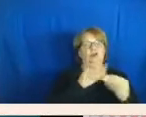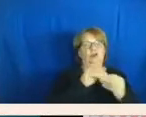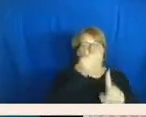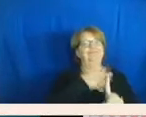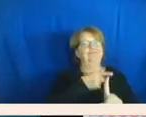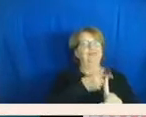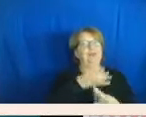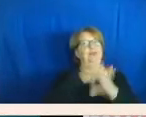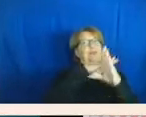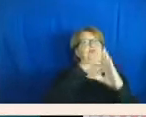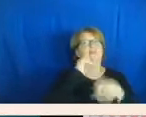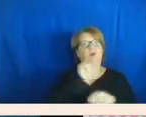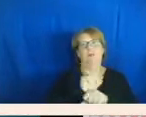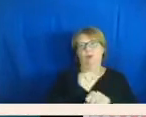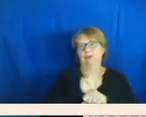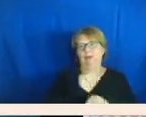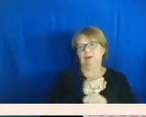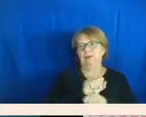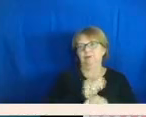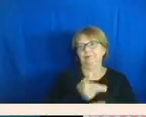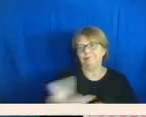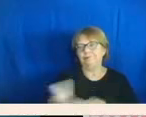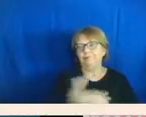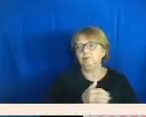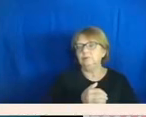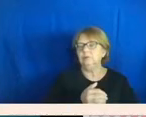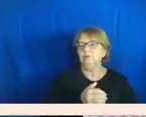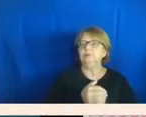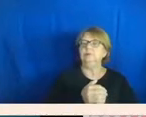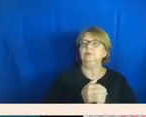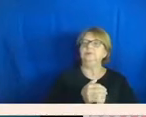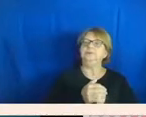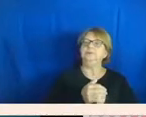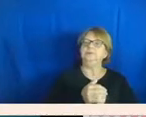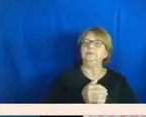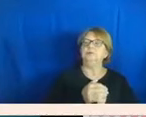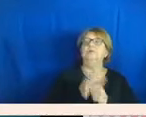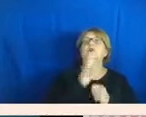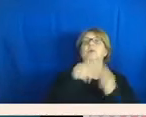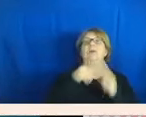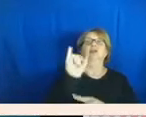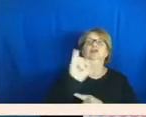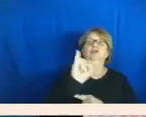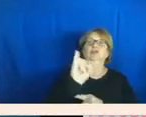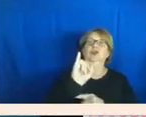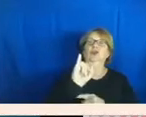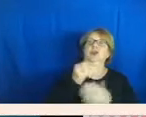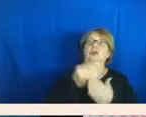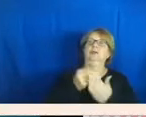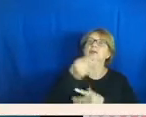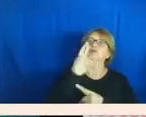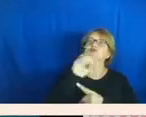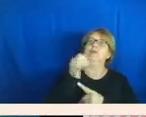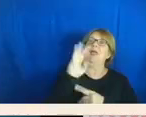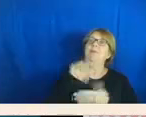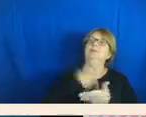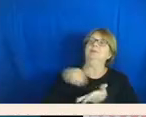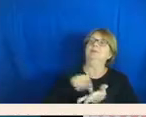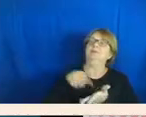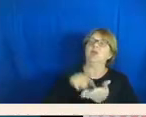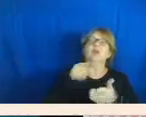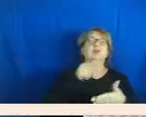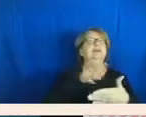employment. So speaking of insurance premiums, there was actually a study done. It was quite a long time ago, but it was very